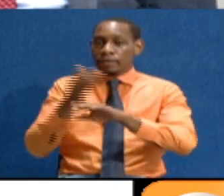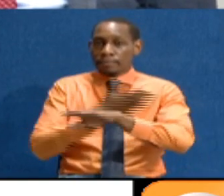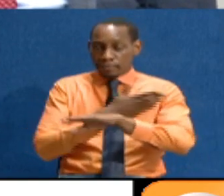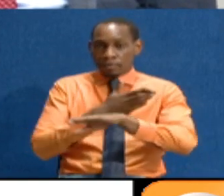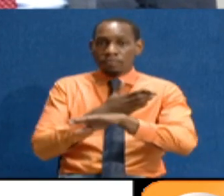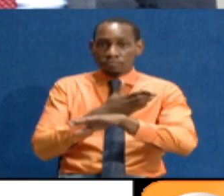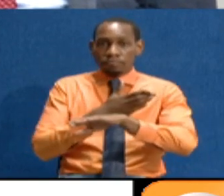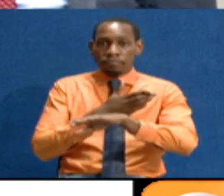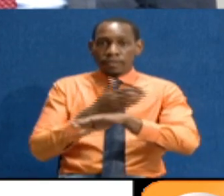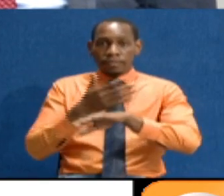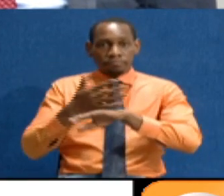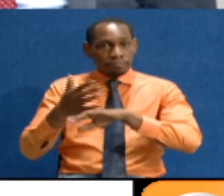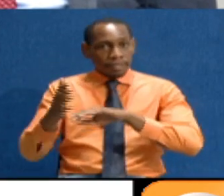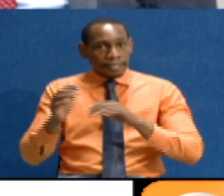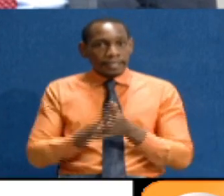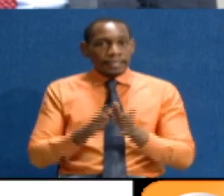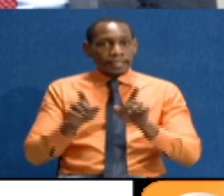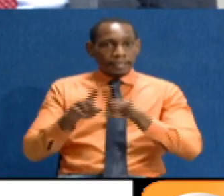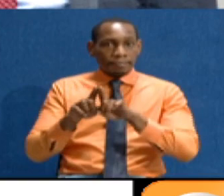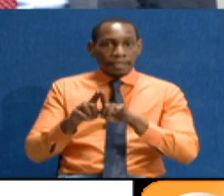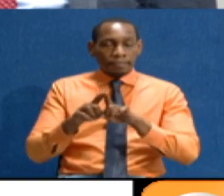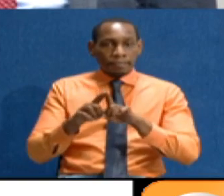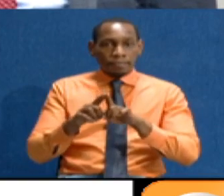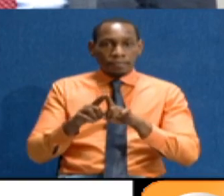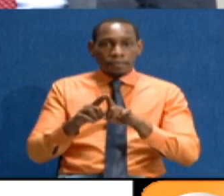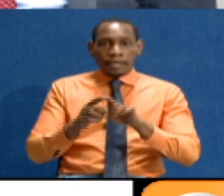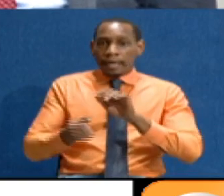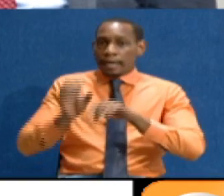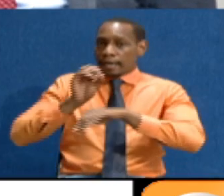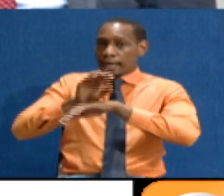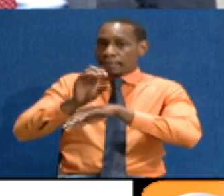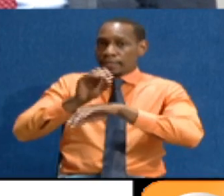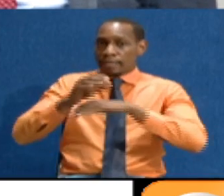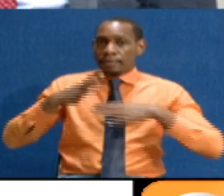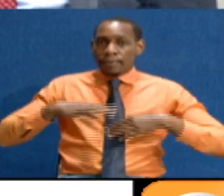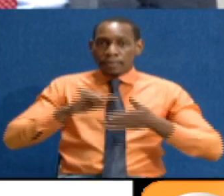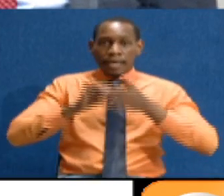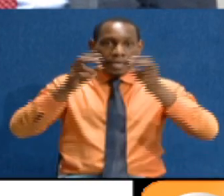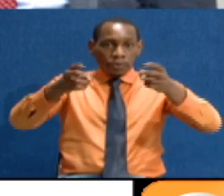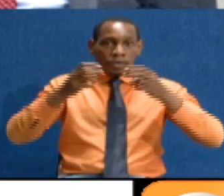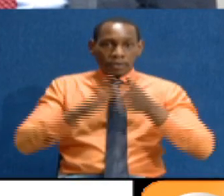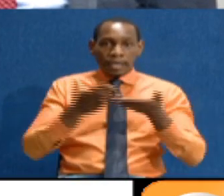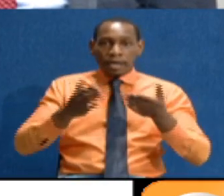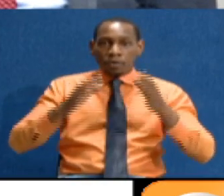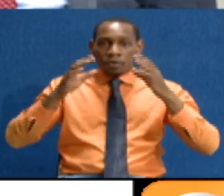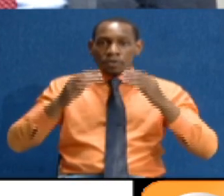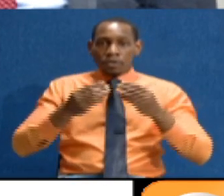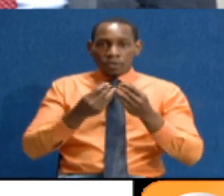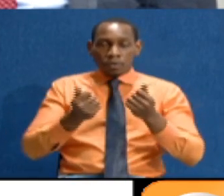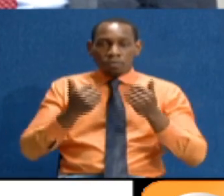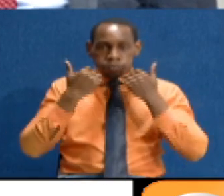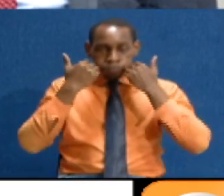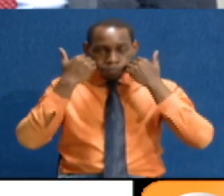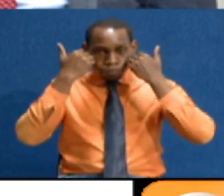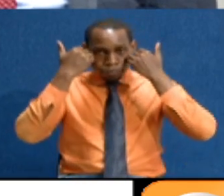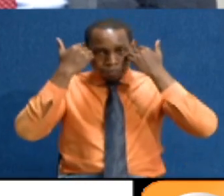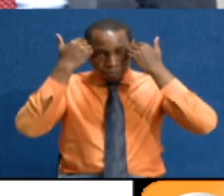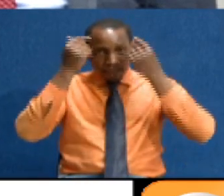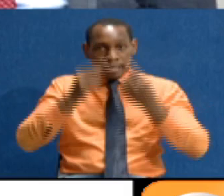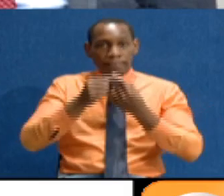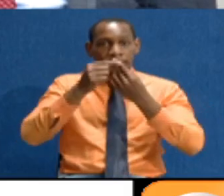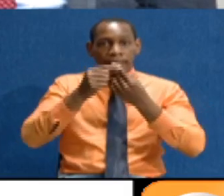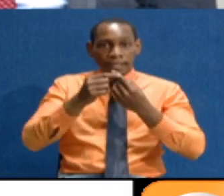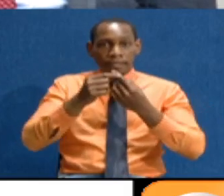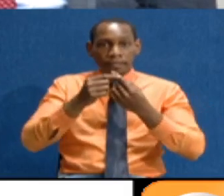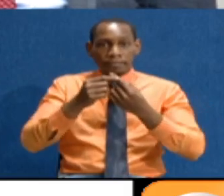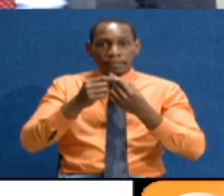too late. Mm. And just tips you can give to those watching on how to relieve the stress, especially if they're still carrying it from the